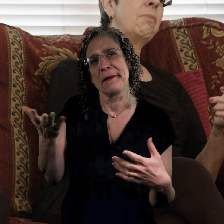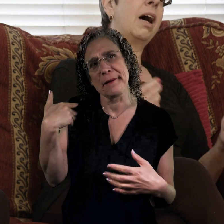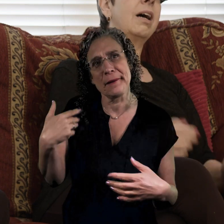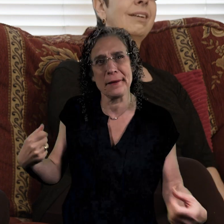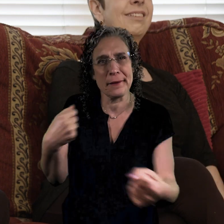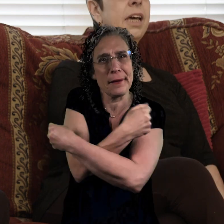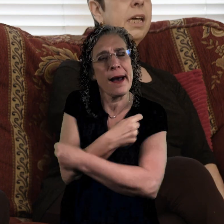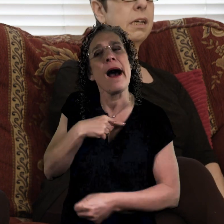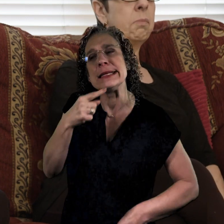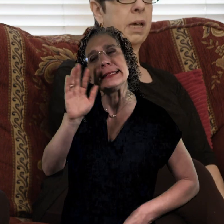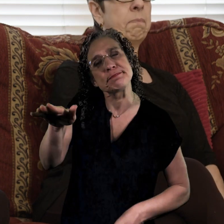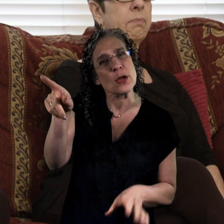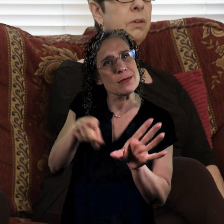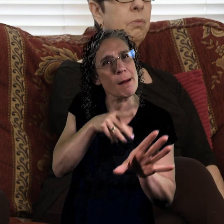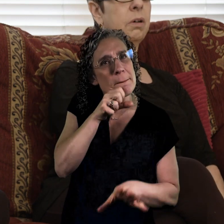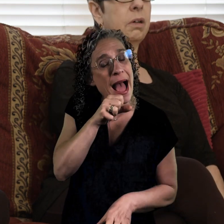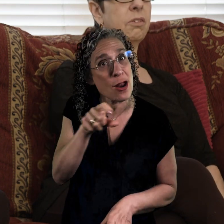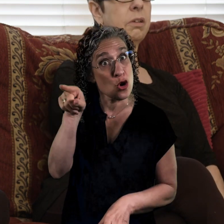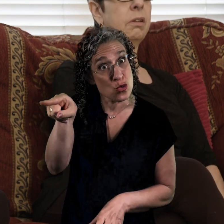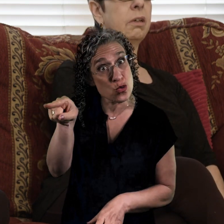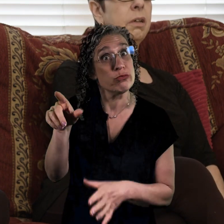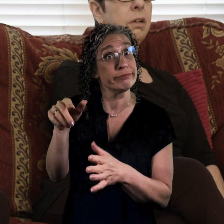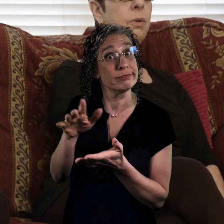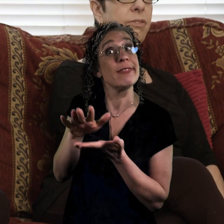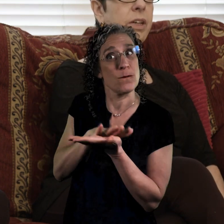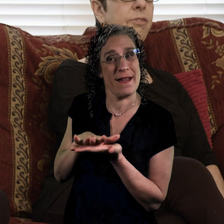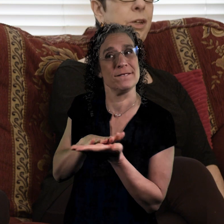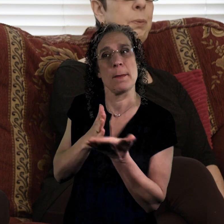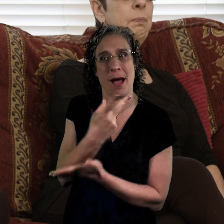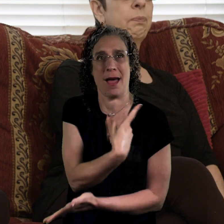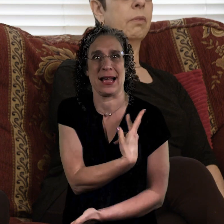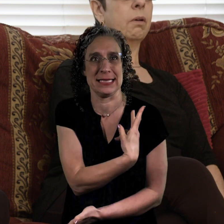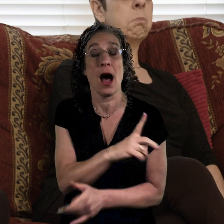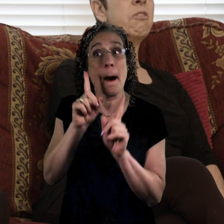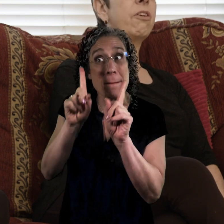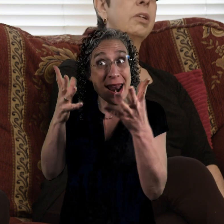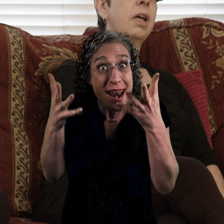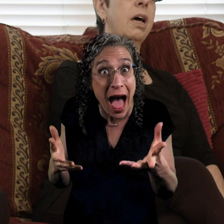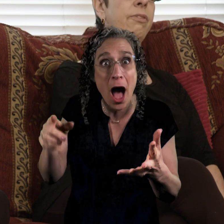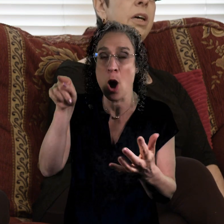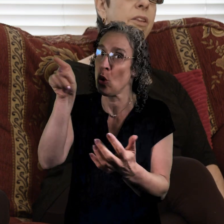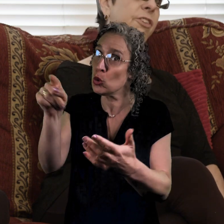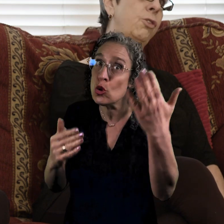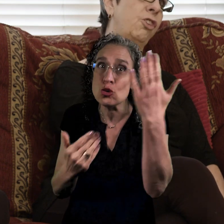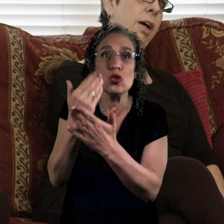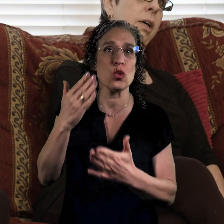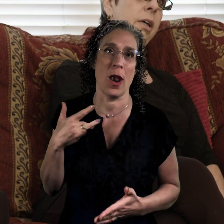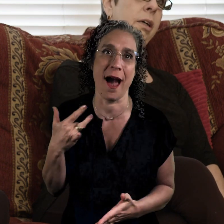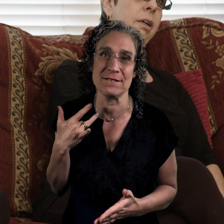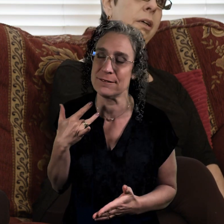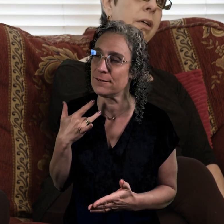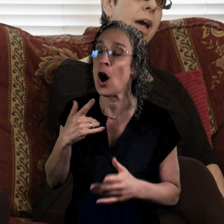so I give him a hug and I say, hey, young man. He went, what? I said, we forgive you. Move on and have the